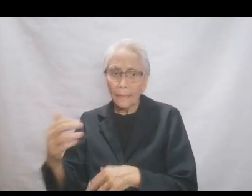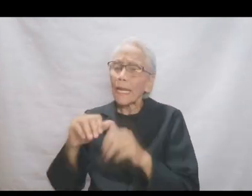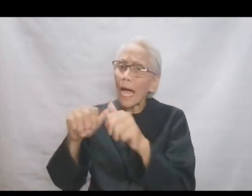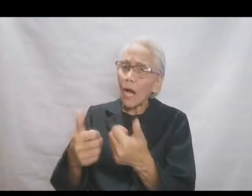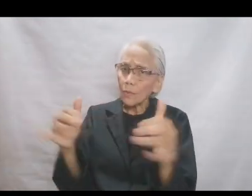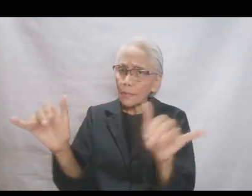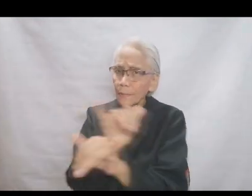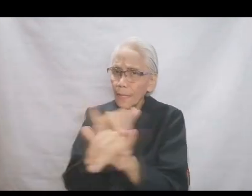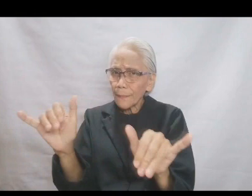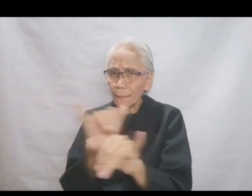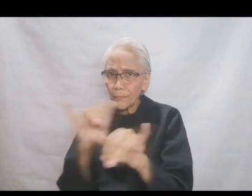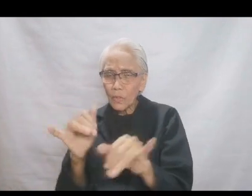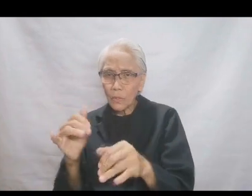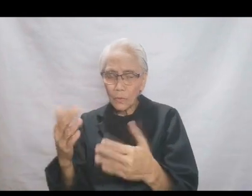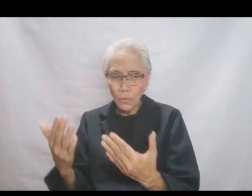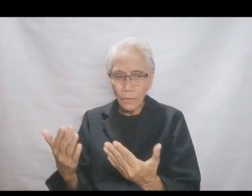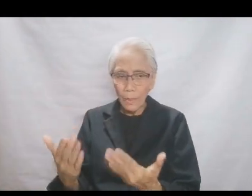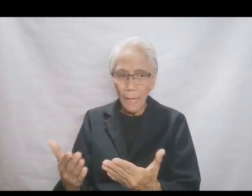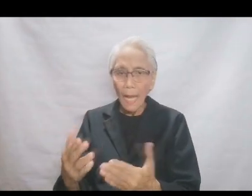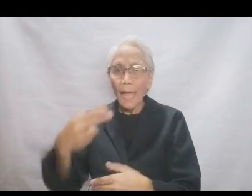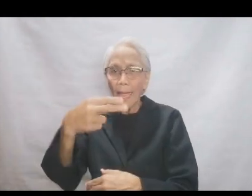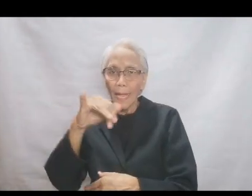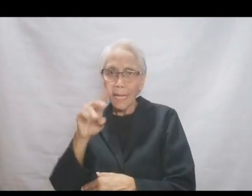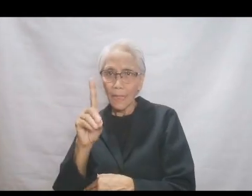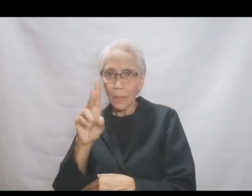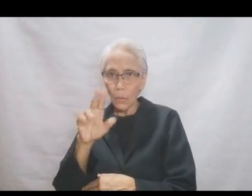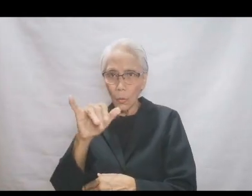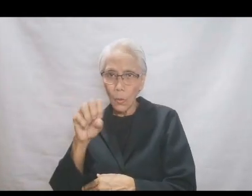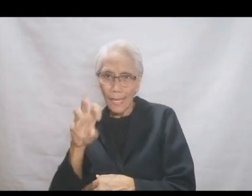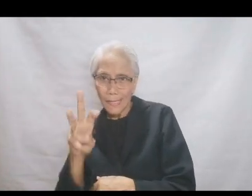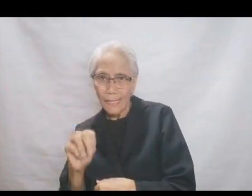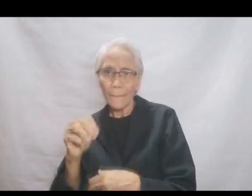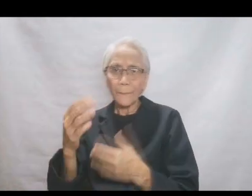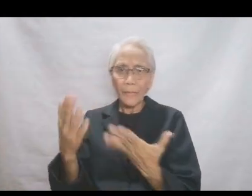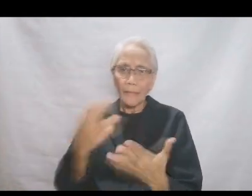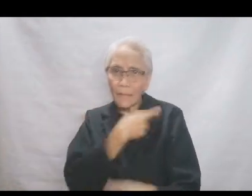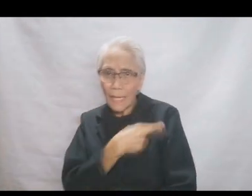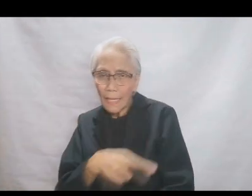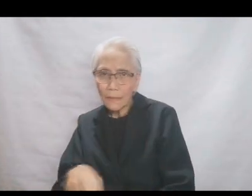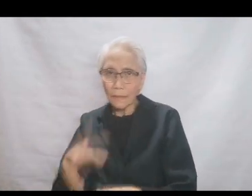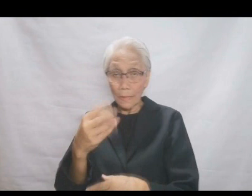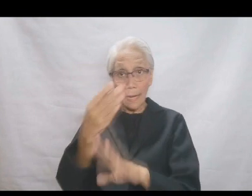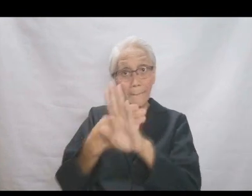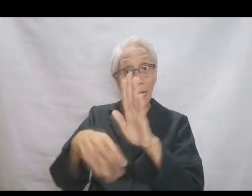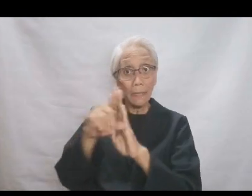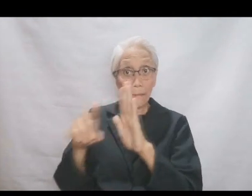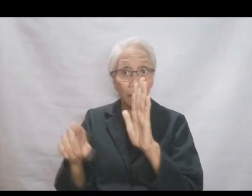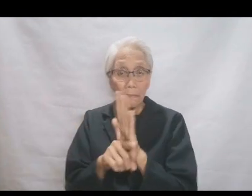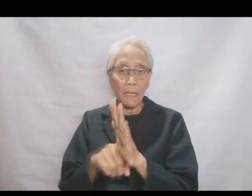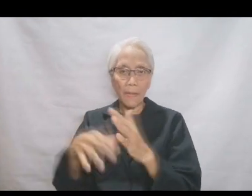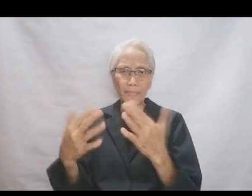just how similar they are to the Kundalini cults of Hinduism and the New Age movement, Eastern religions. And